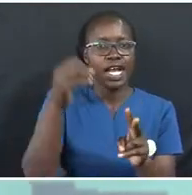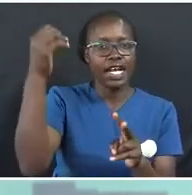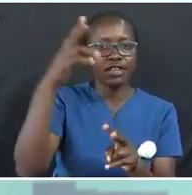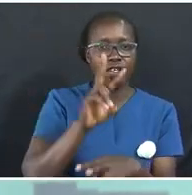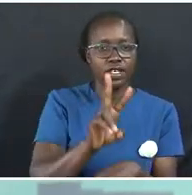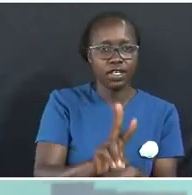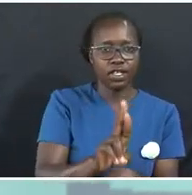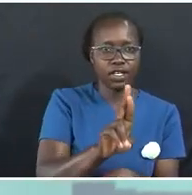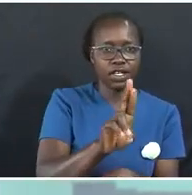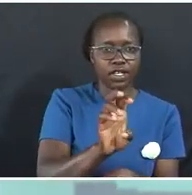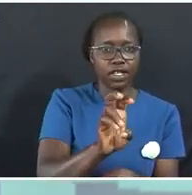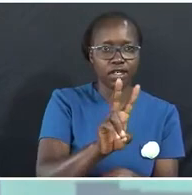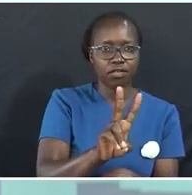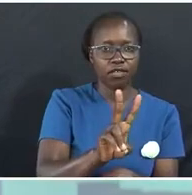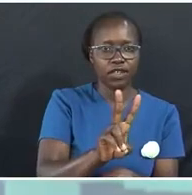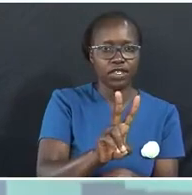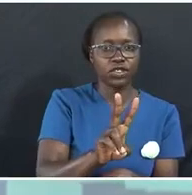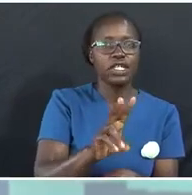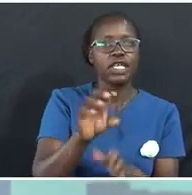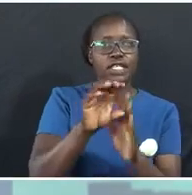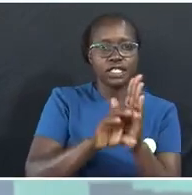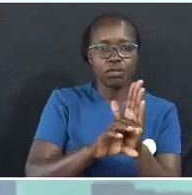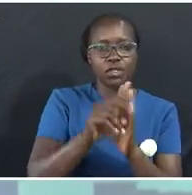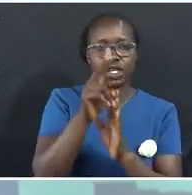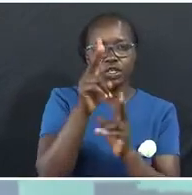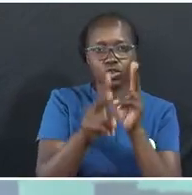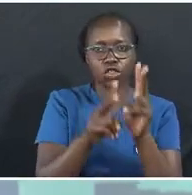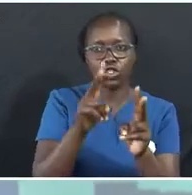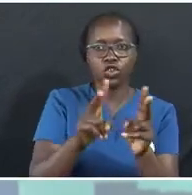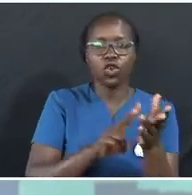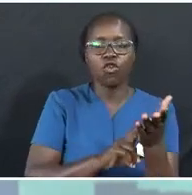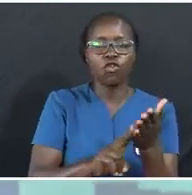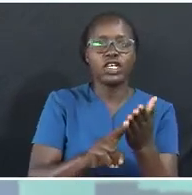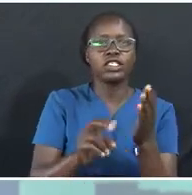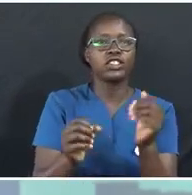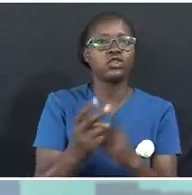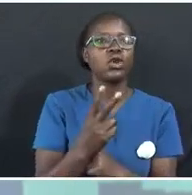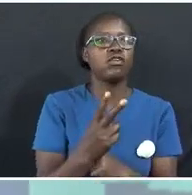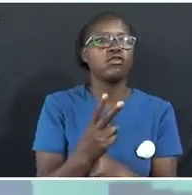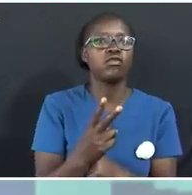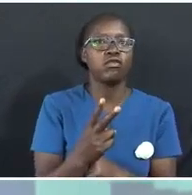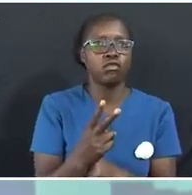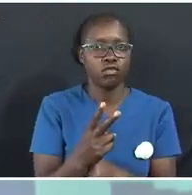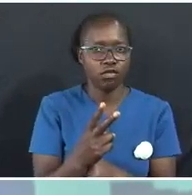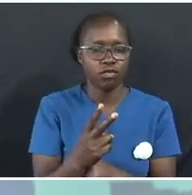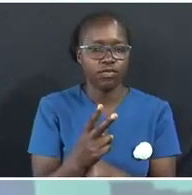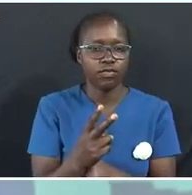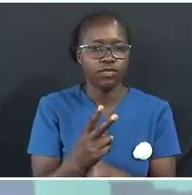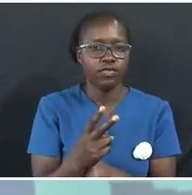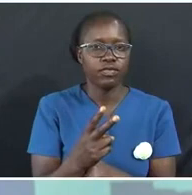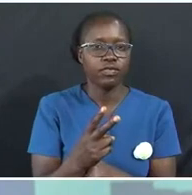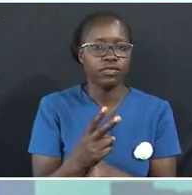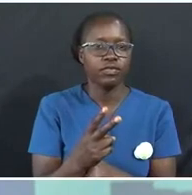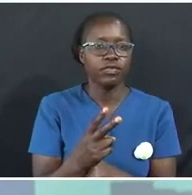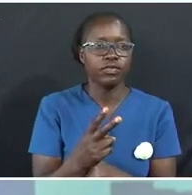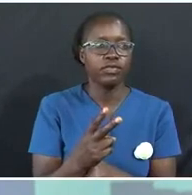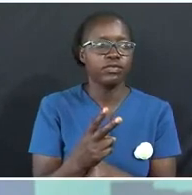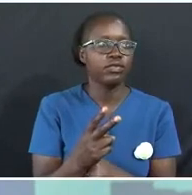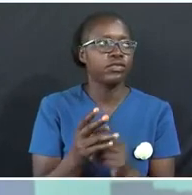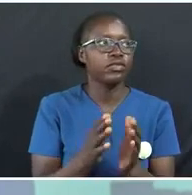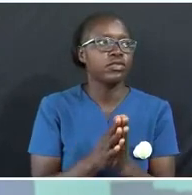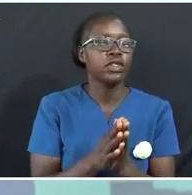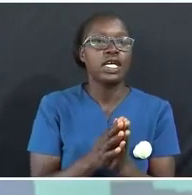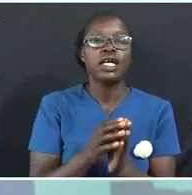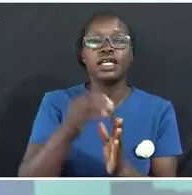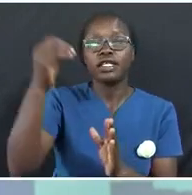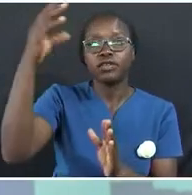reading. I know somebody would be assisting in reading. Just remind us about that verse. Just read that verse. Okay, thank you.